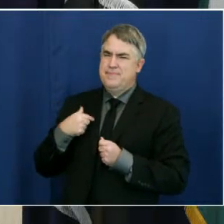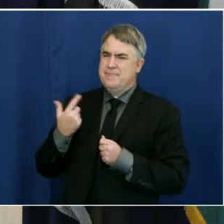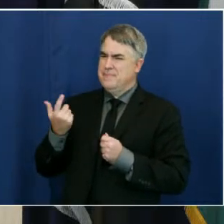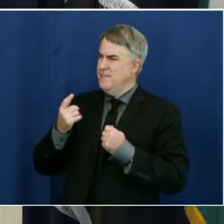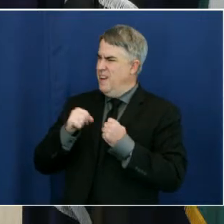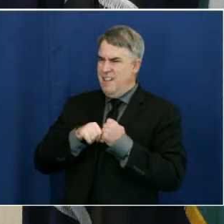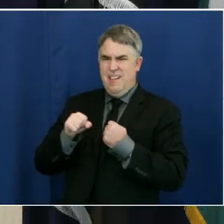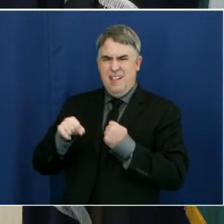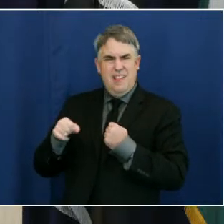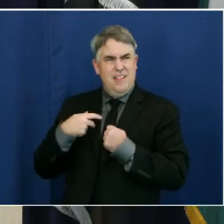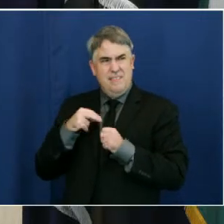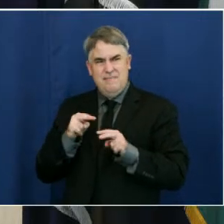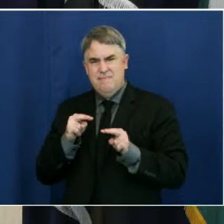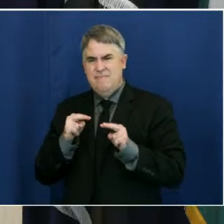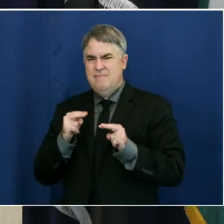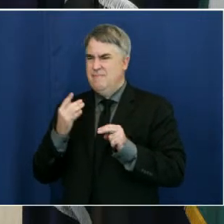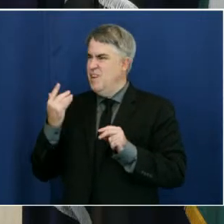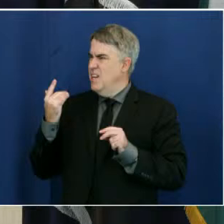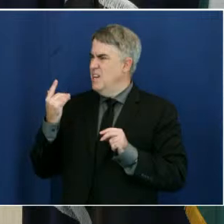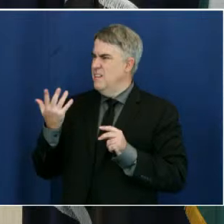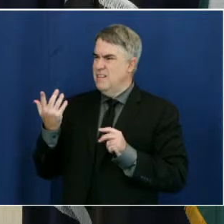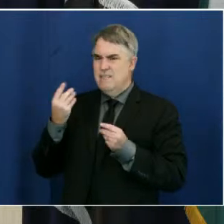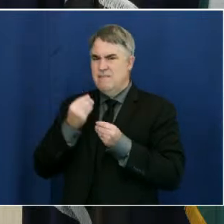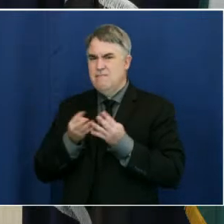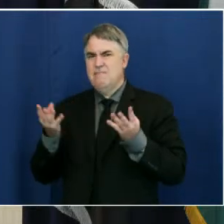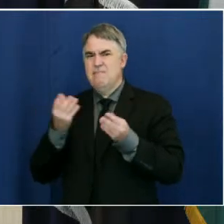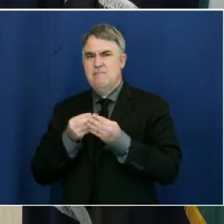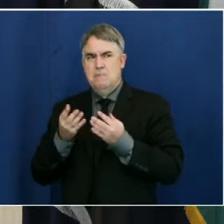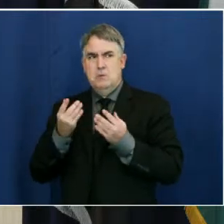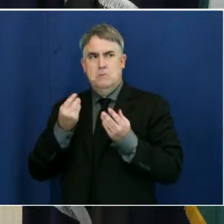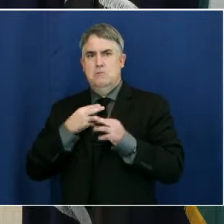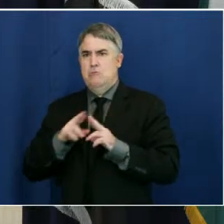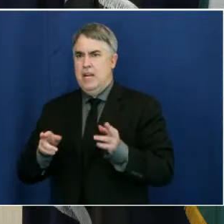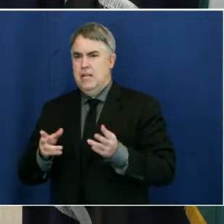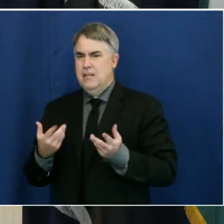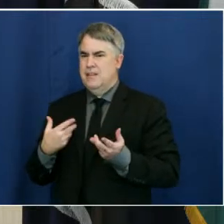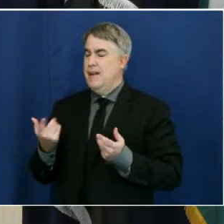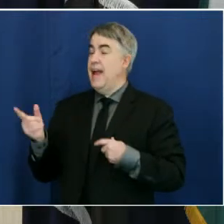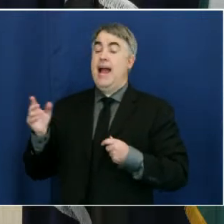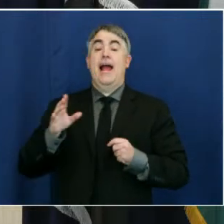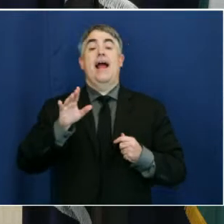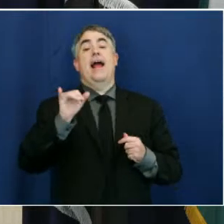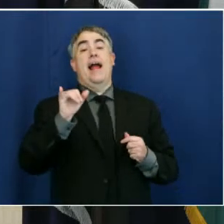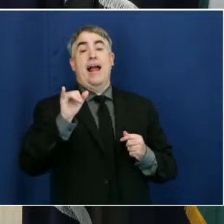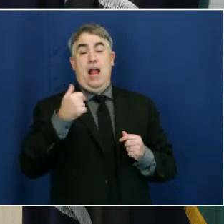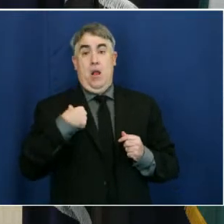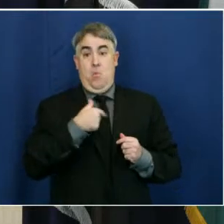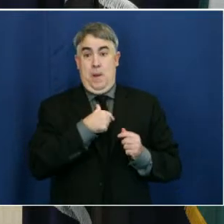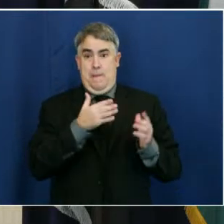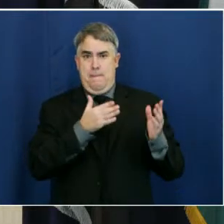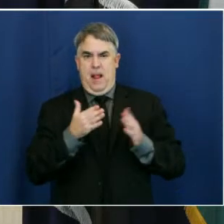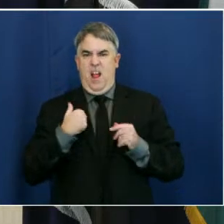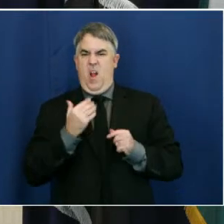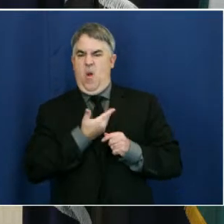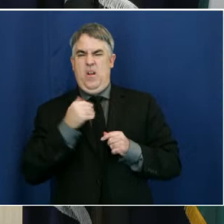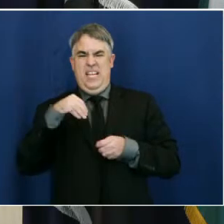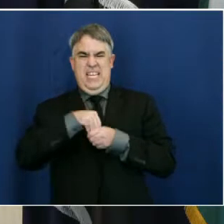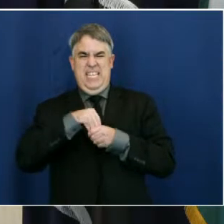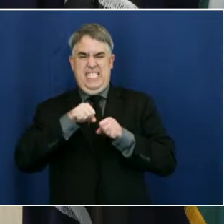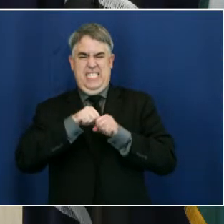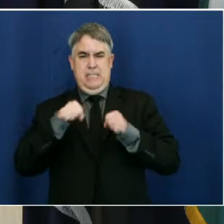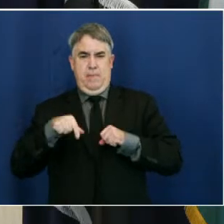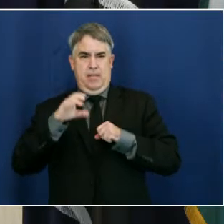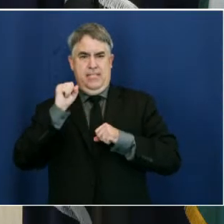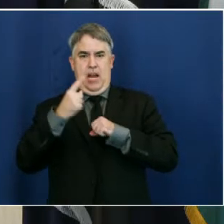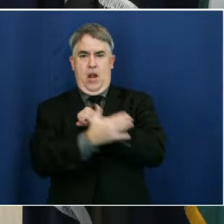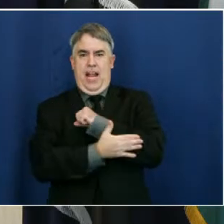happen? When can we expect to see that? So we're planning our own kind of internal county portal and system, and then